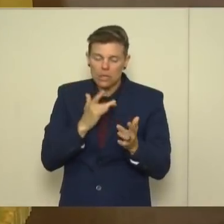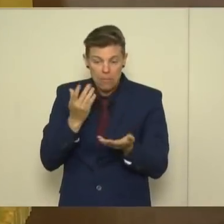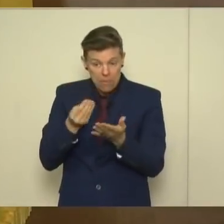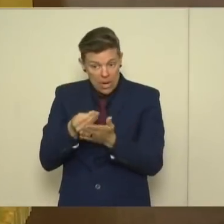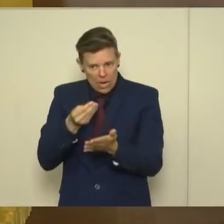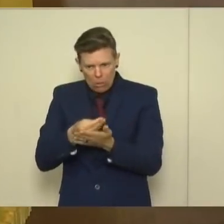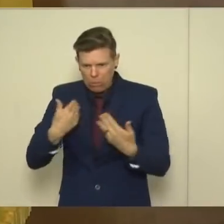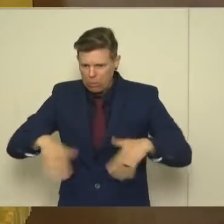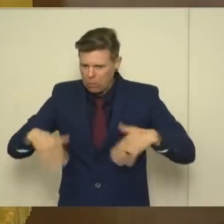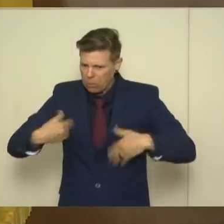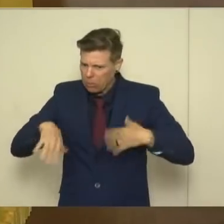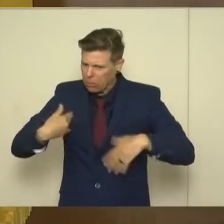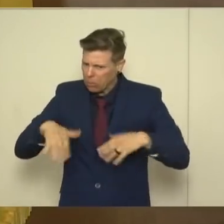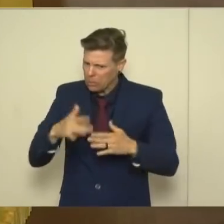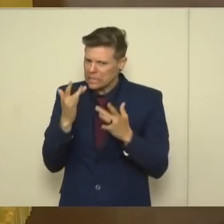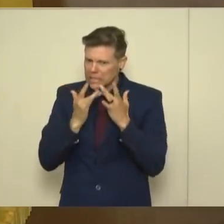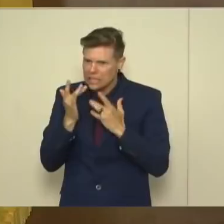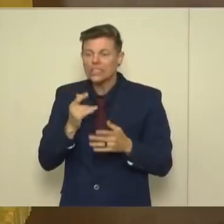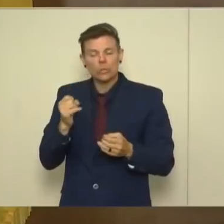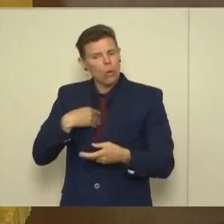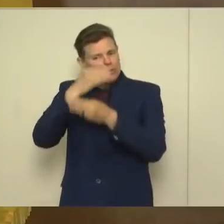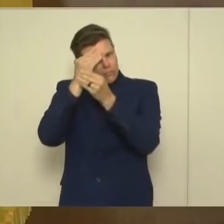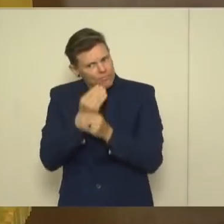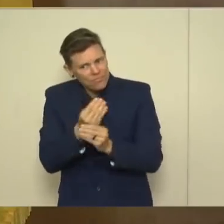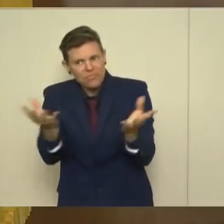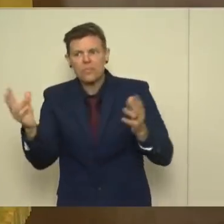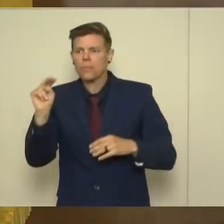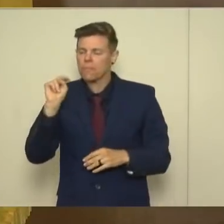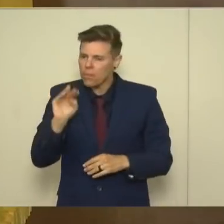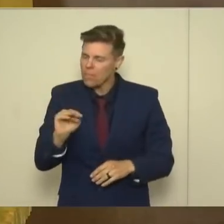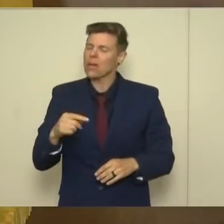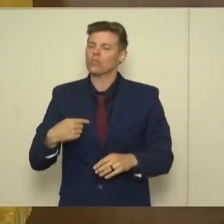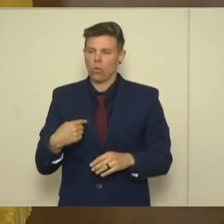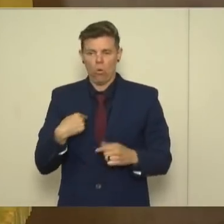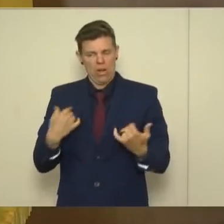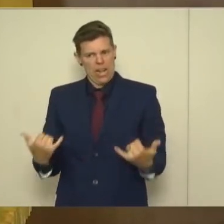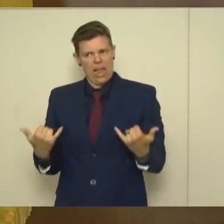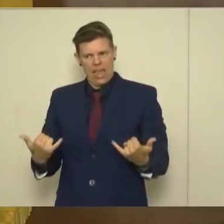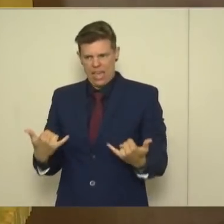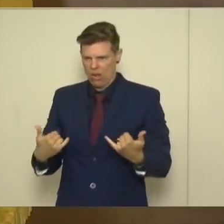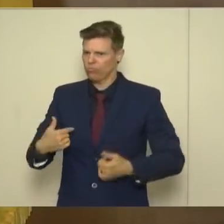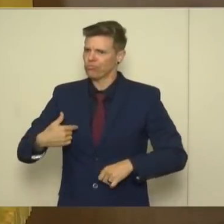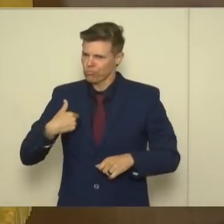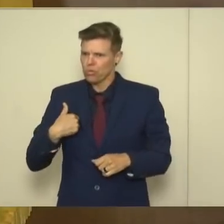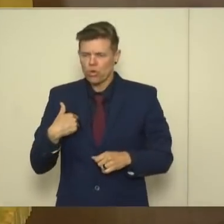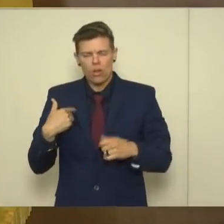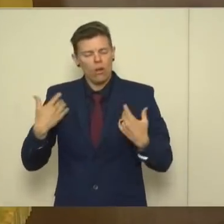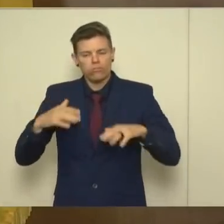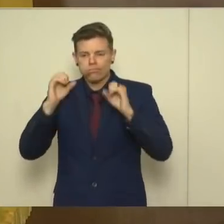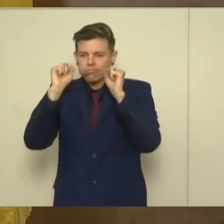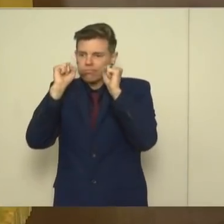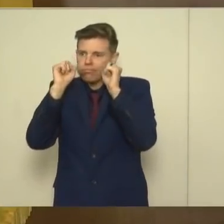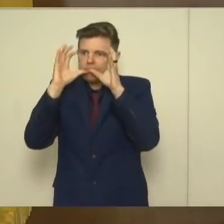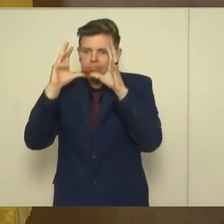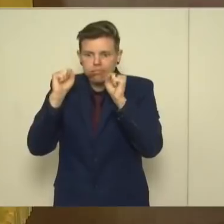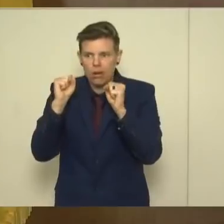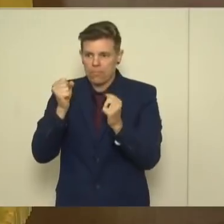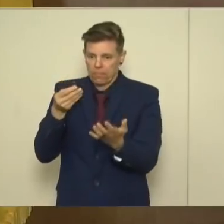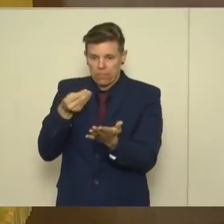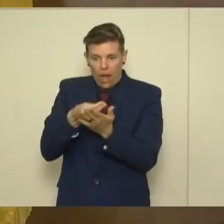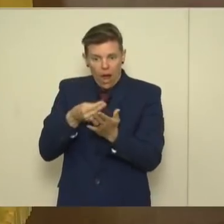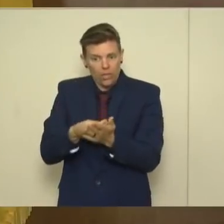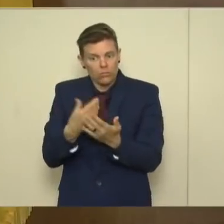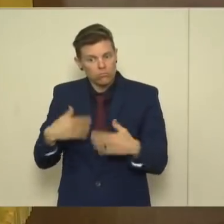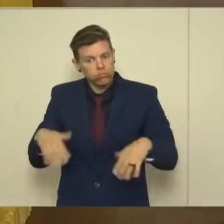We are in a place of unprecedented economic insecurity as